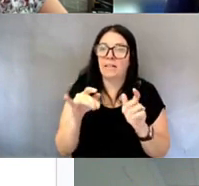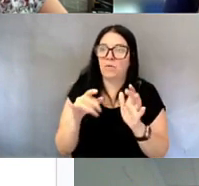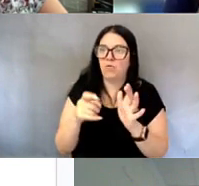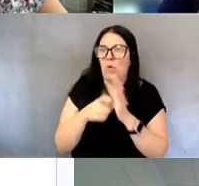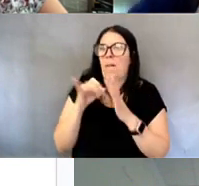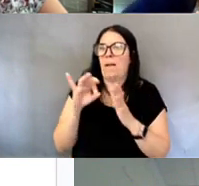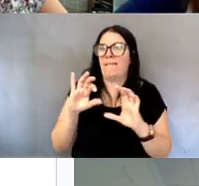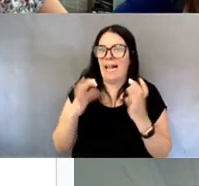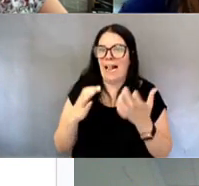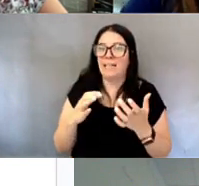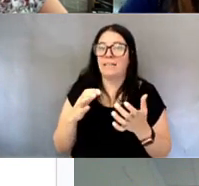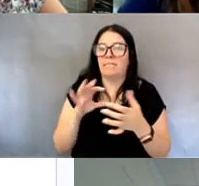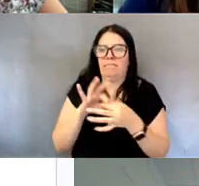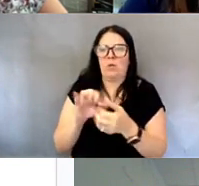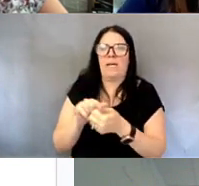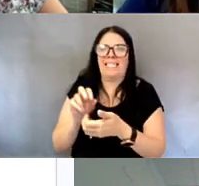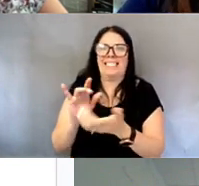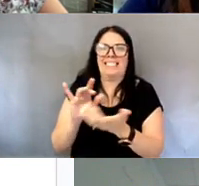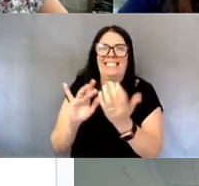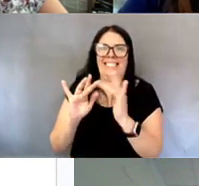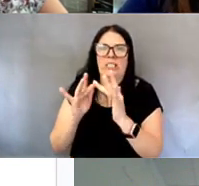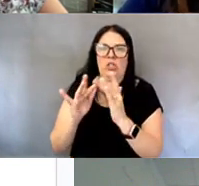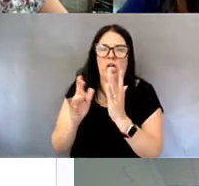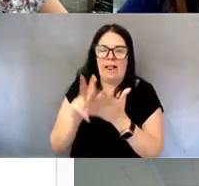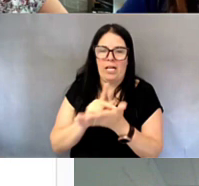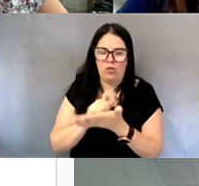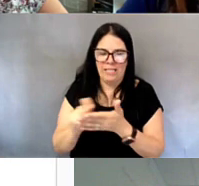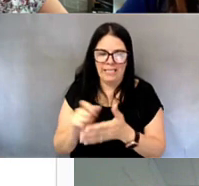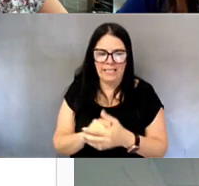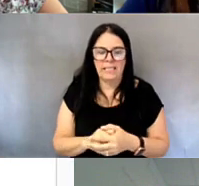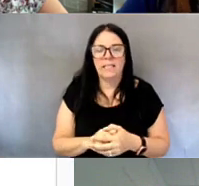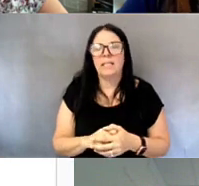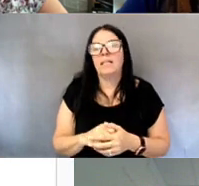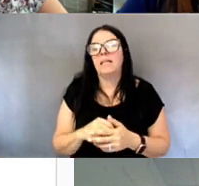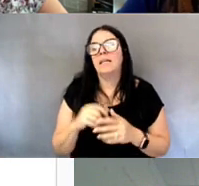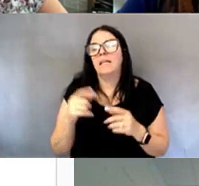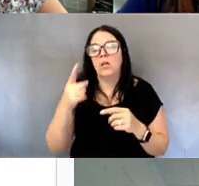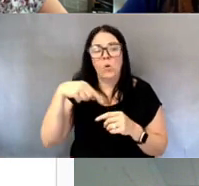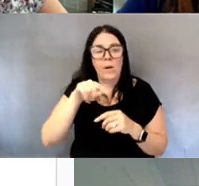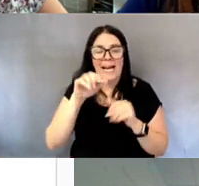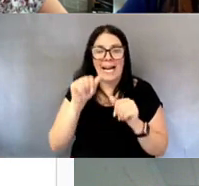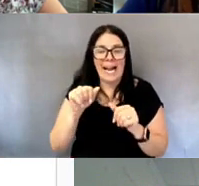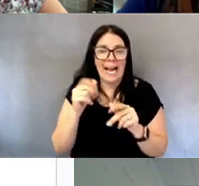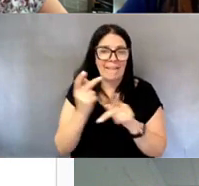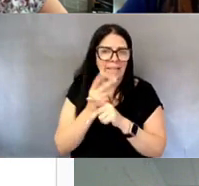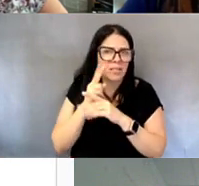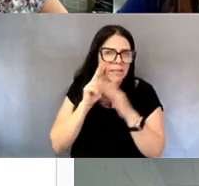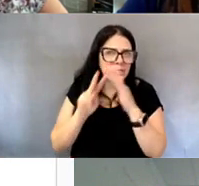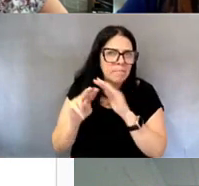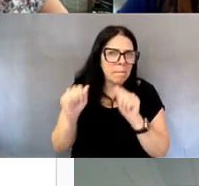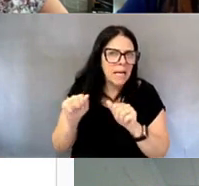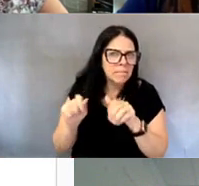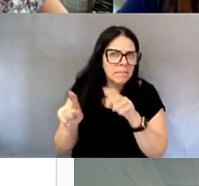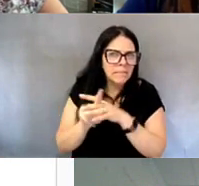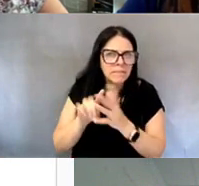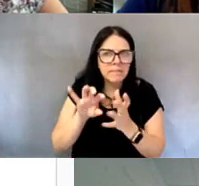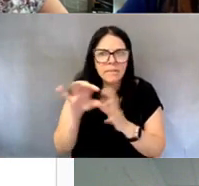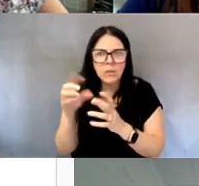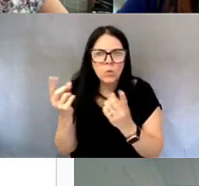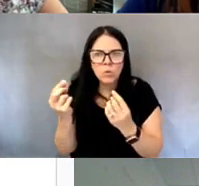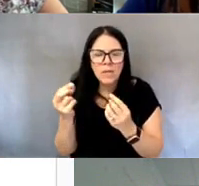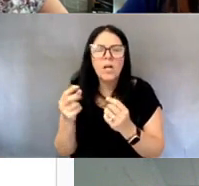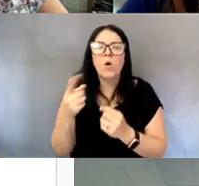regards to digital literacy. And then for ways that we could anticipate these bottlenecks, we talked about doing